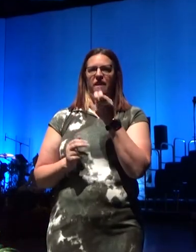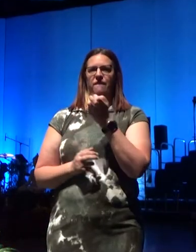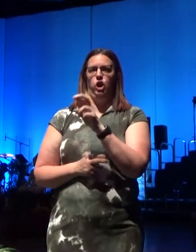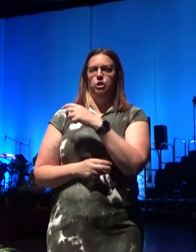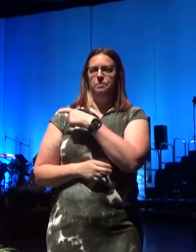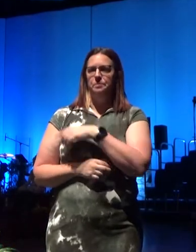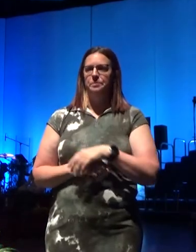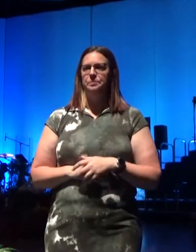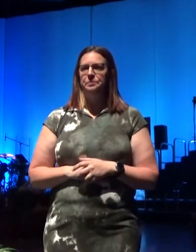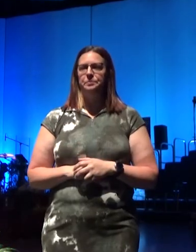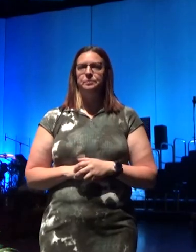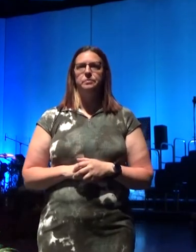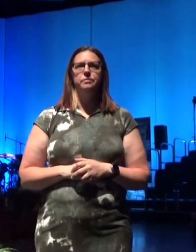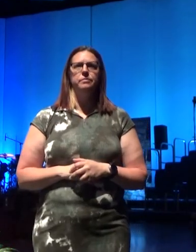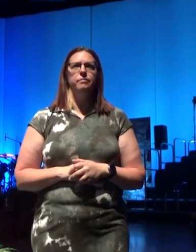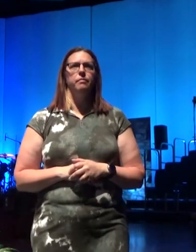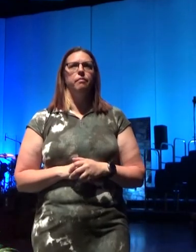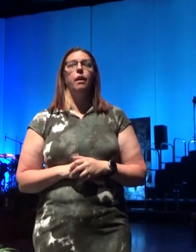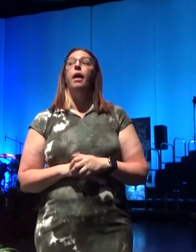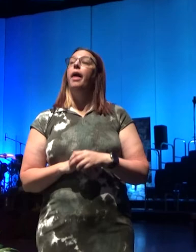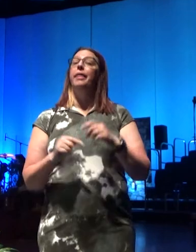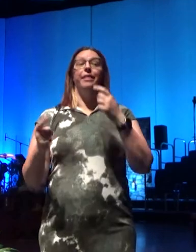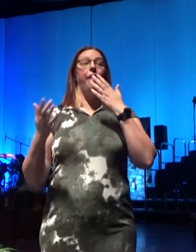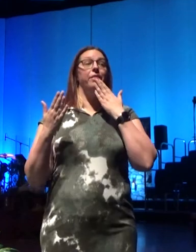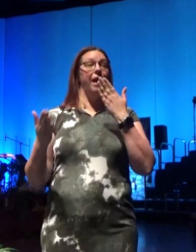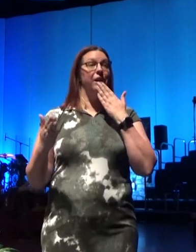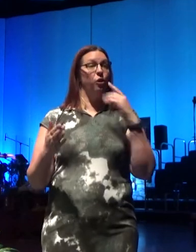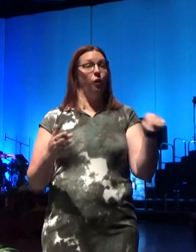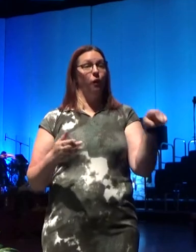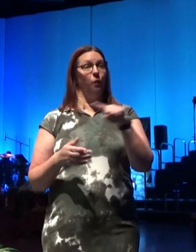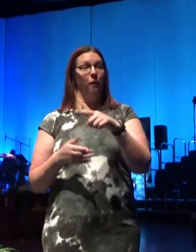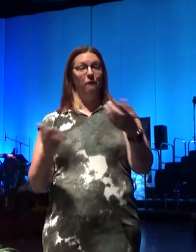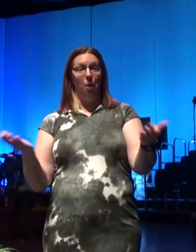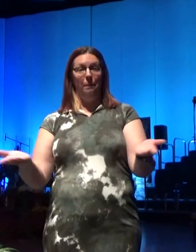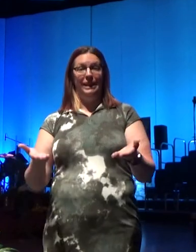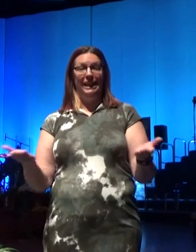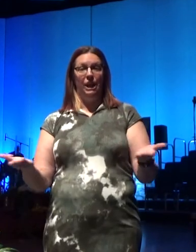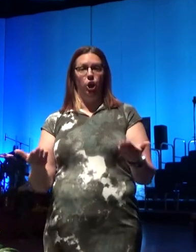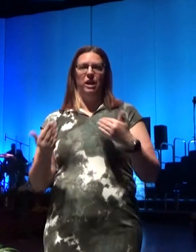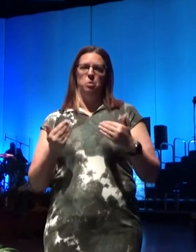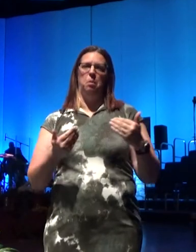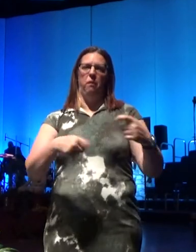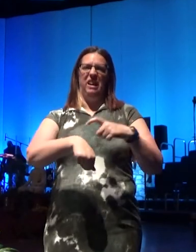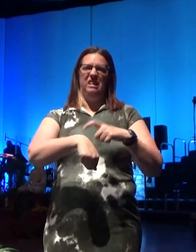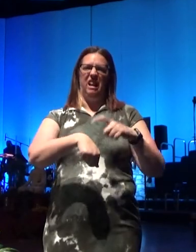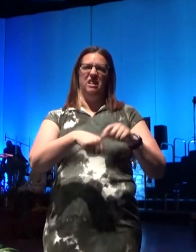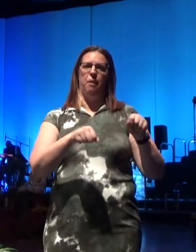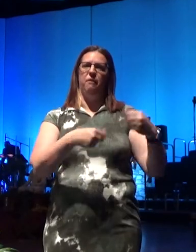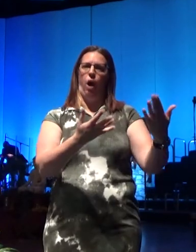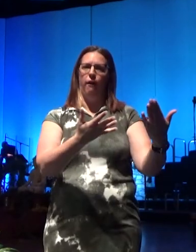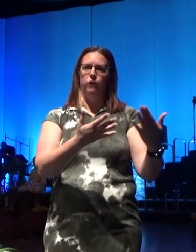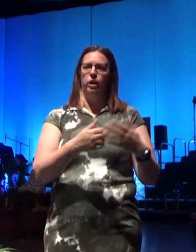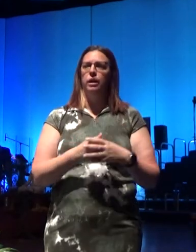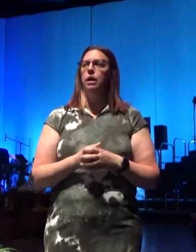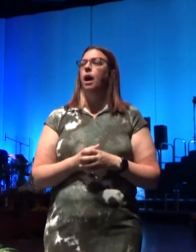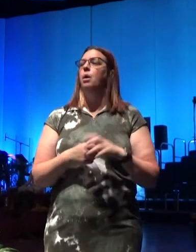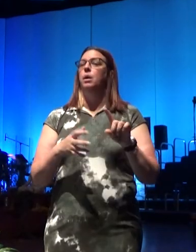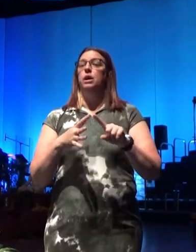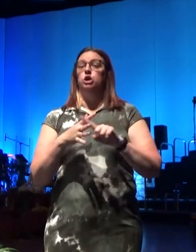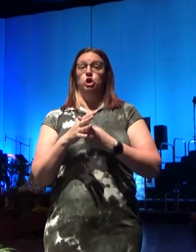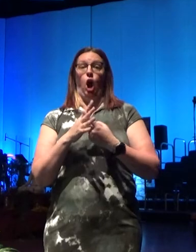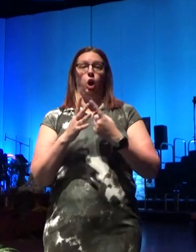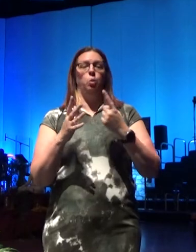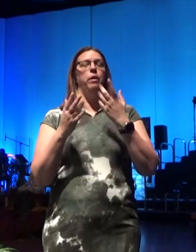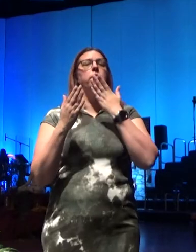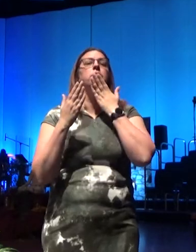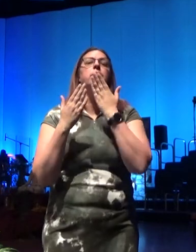Thank you for being here with us today as we move into this time of offering. I just want to start with great thanks for everyone in this sanctuary